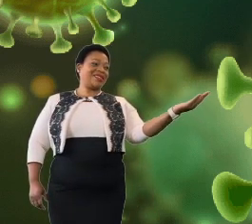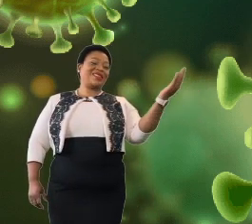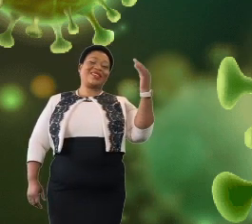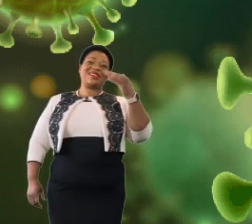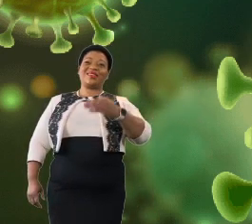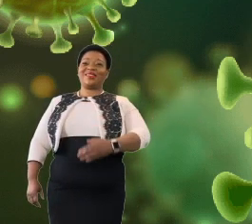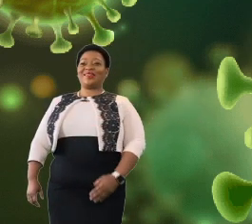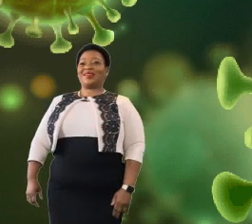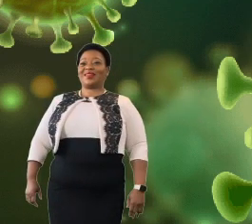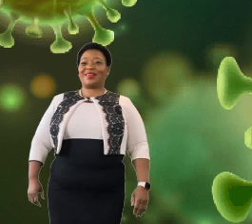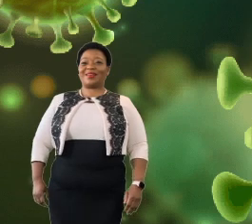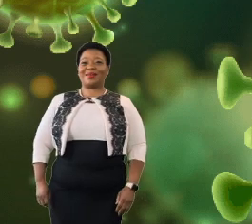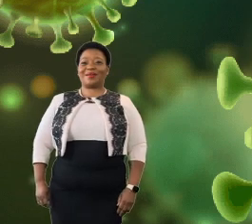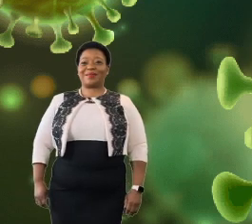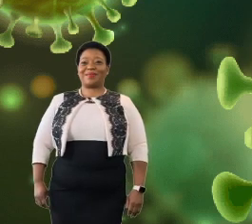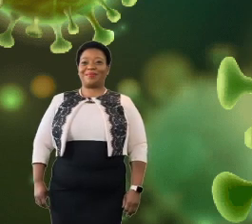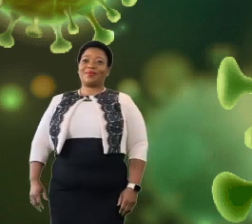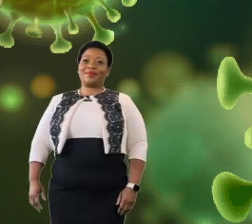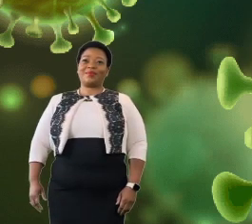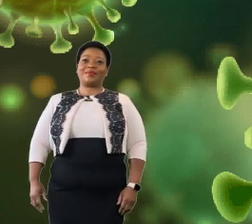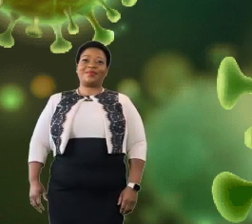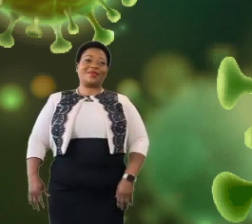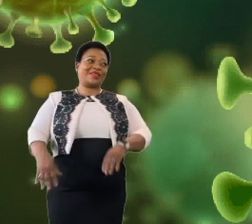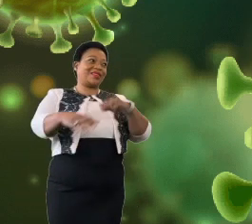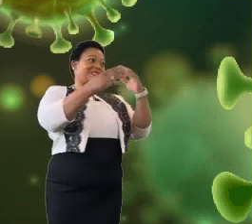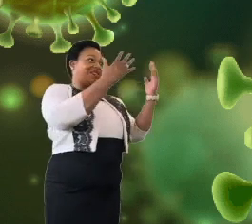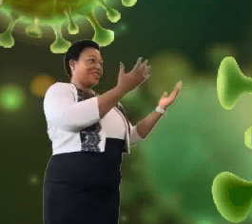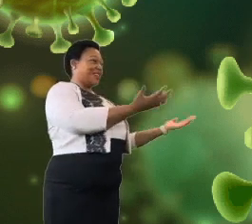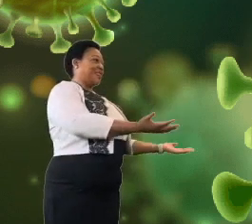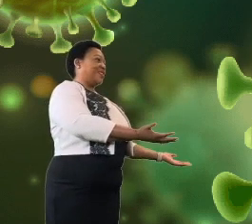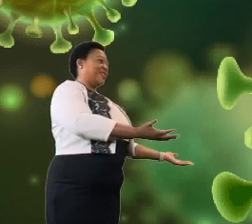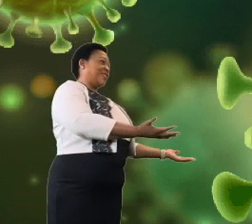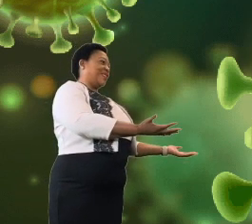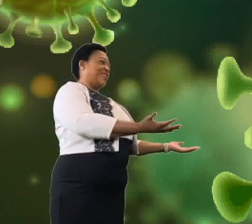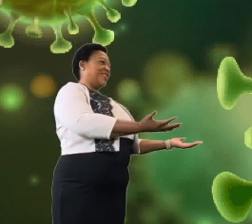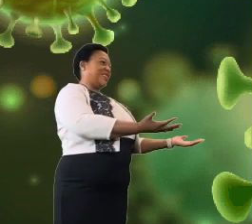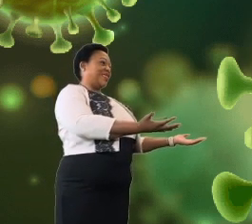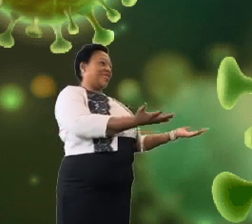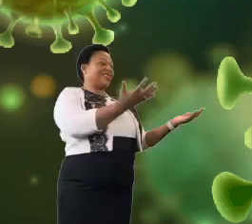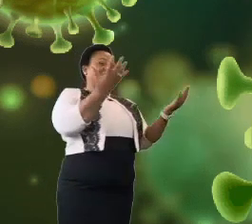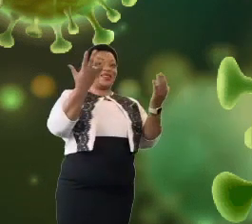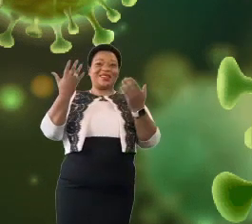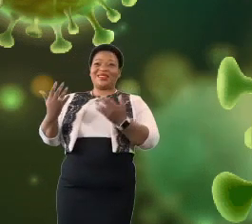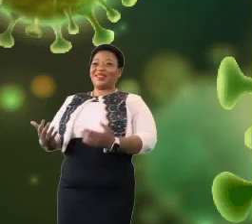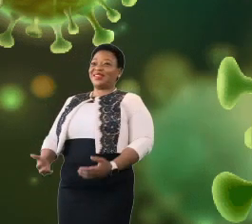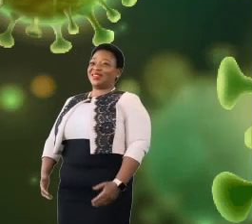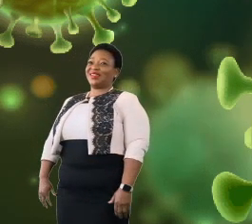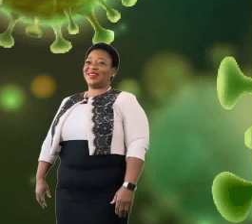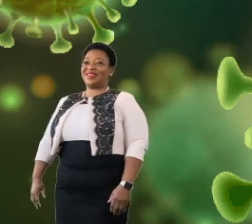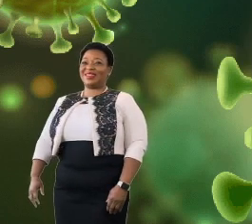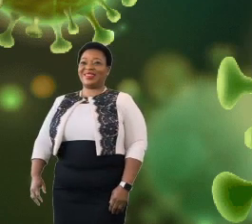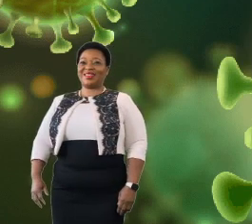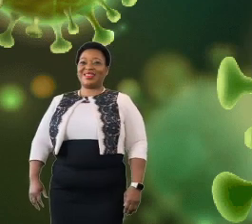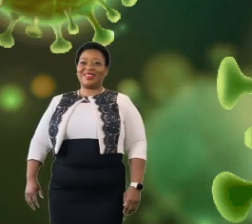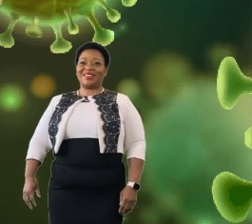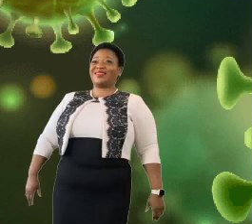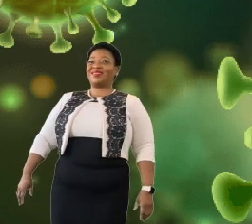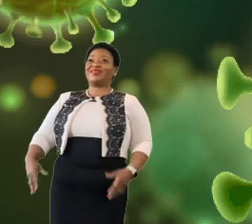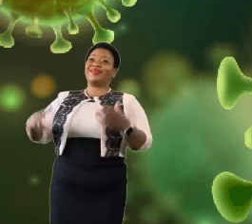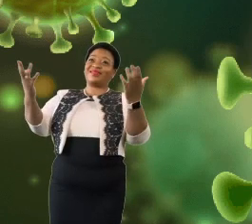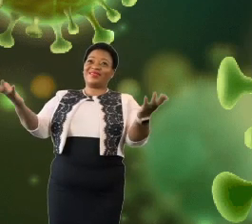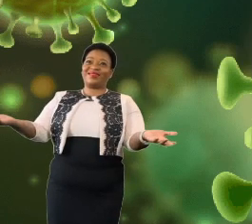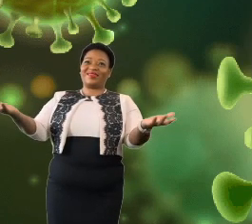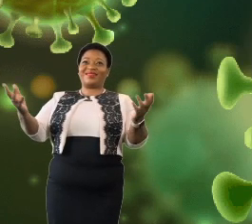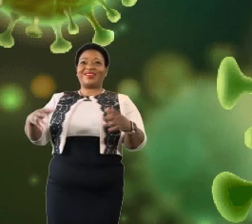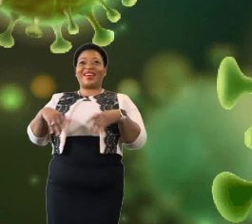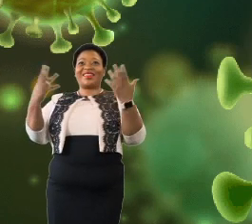A as a proposal that I'm putting forward as a document which would serve